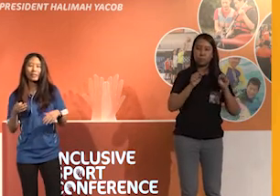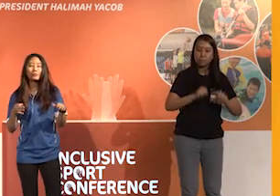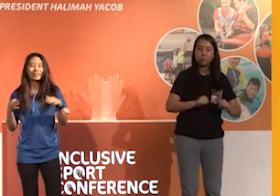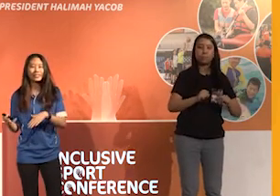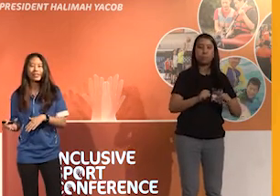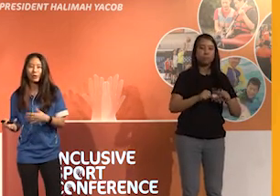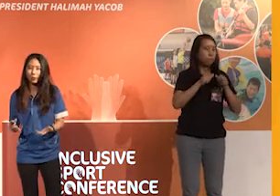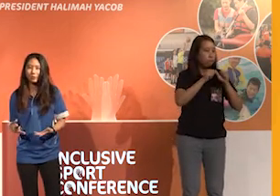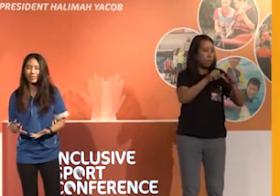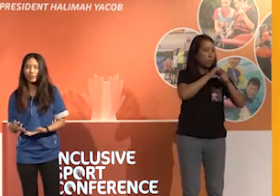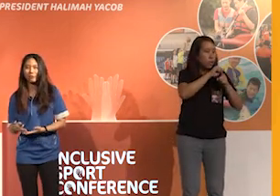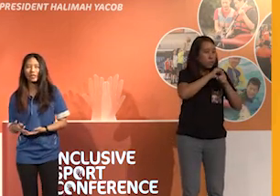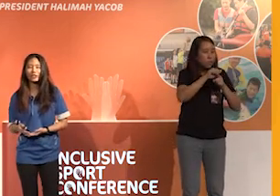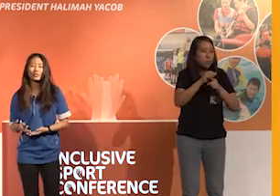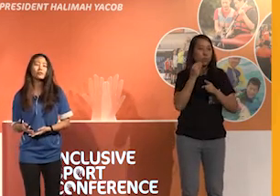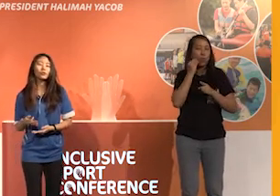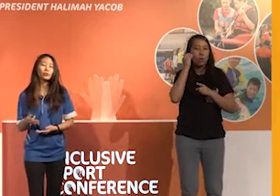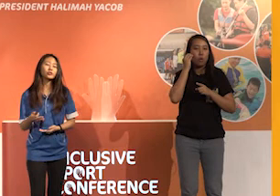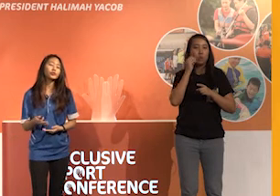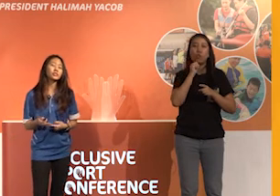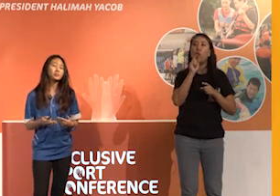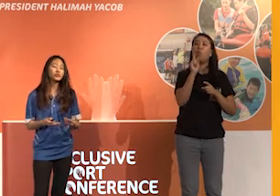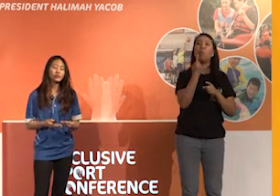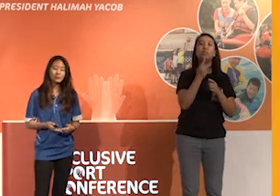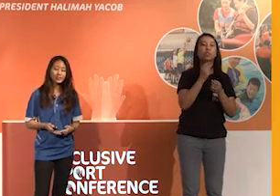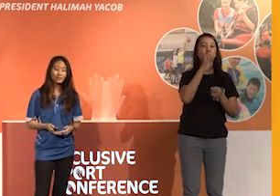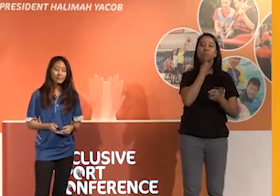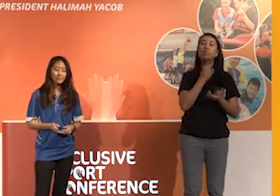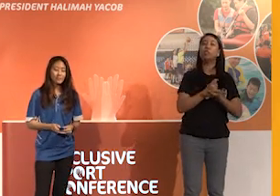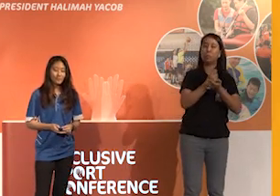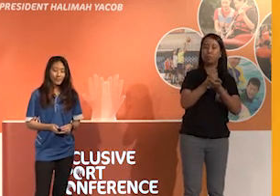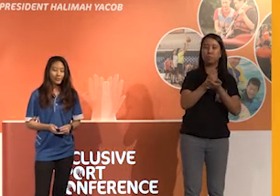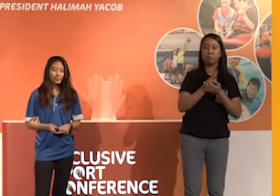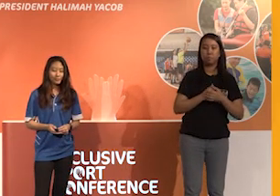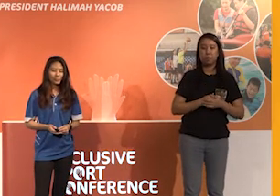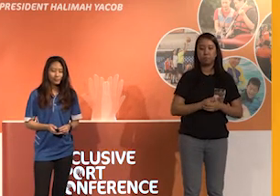actually keep practicing at home instead of like just following through the speech therapies.